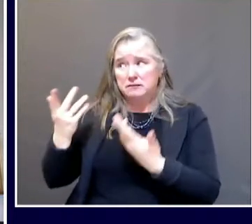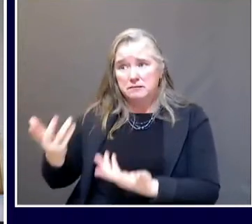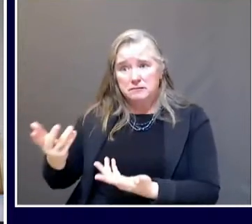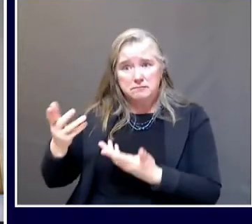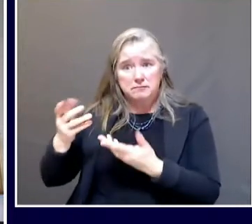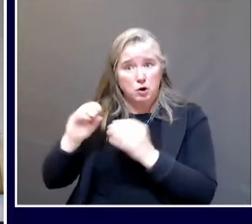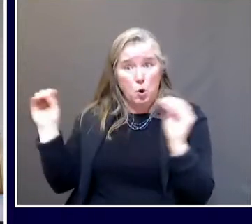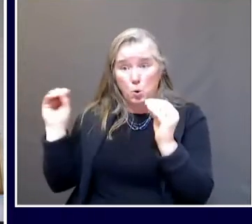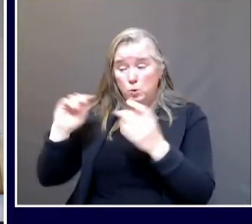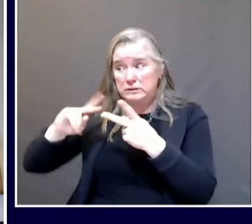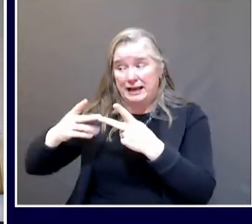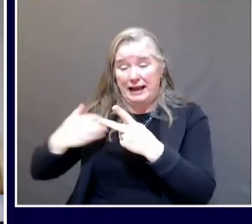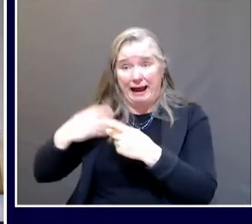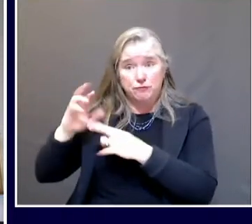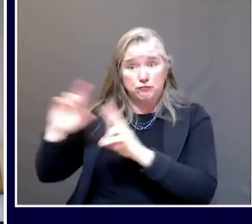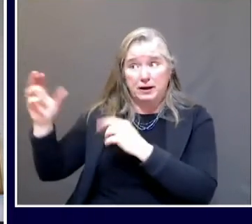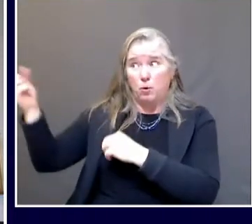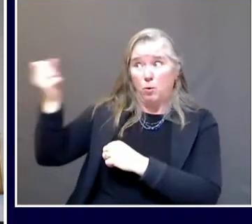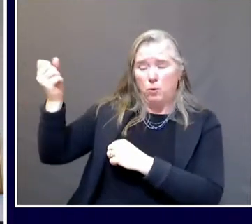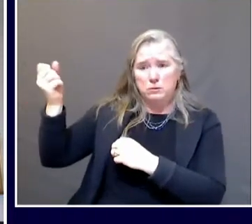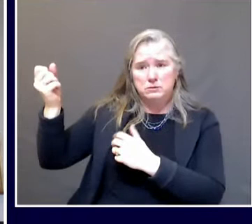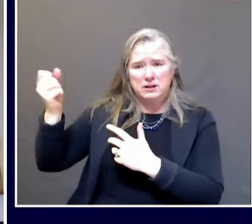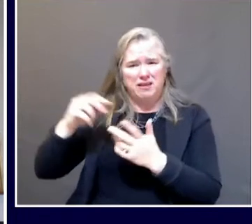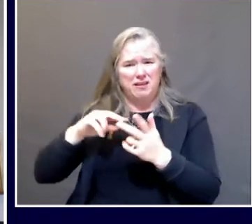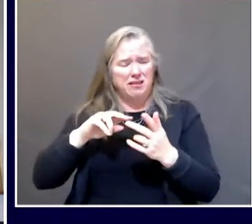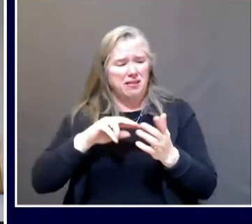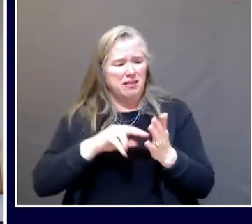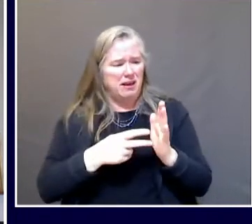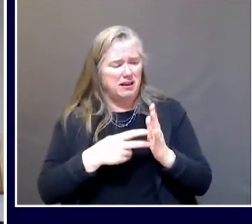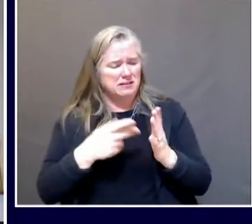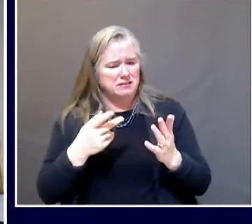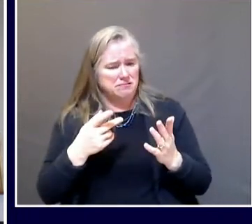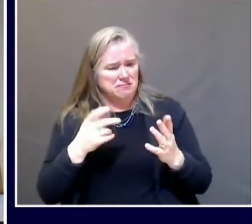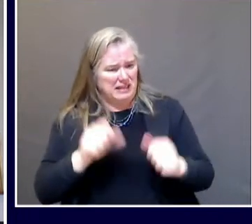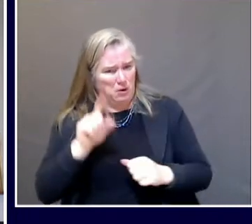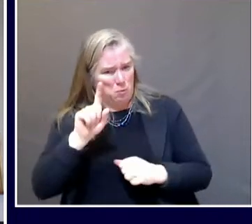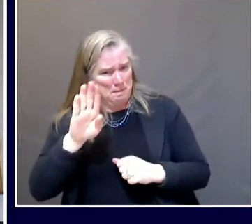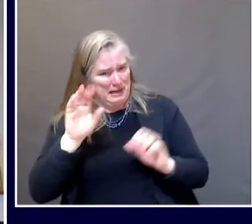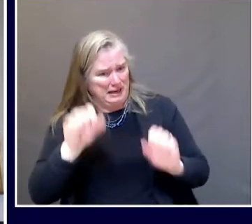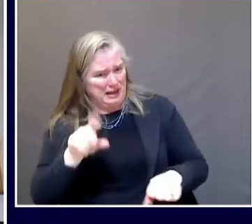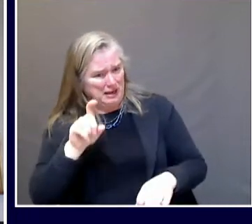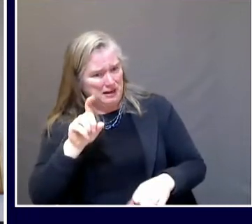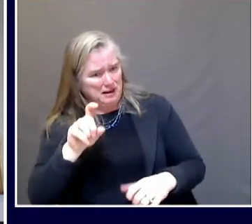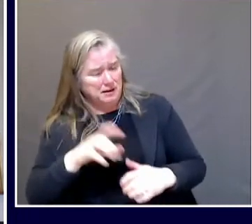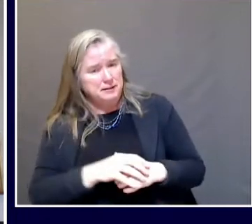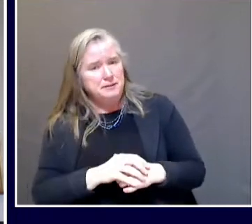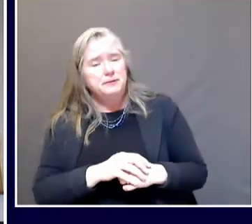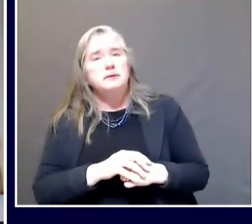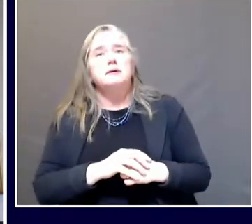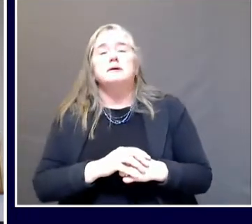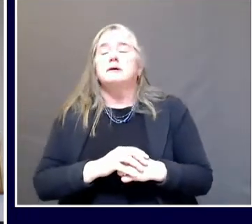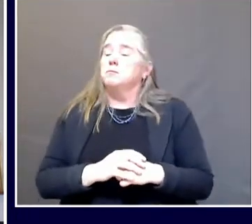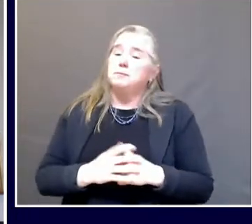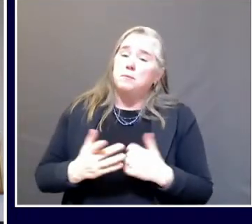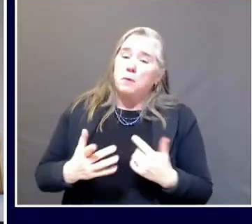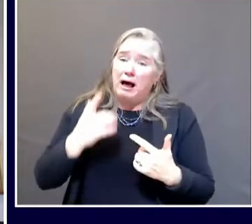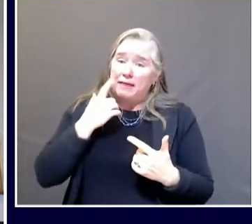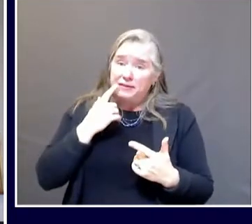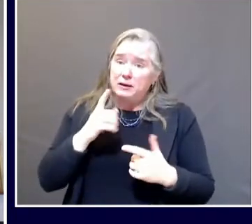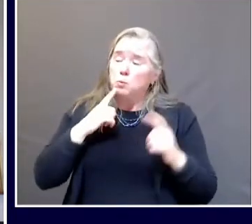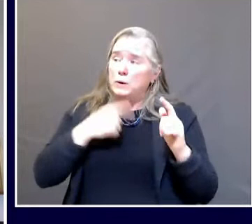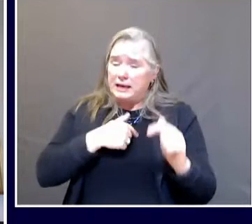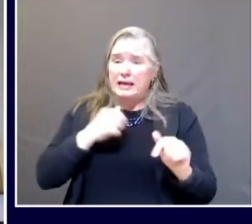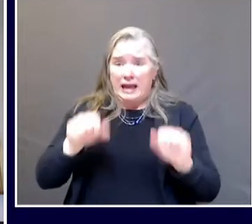through 1A? Yeah, Caitlin, I think it is realistic to do so. I think it's also imperative that we do so, given